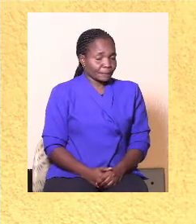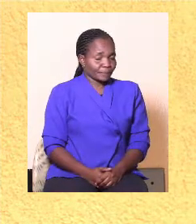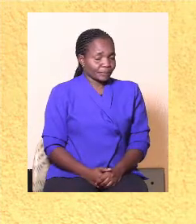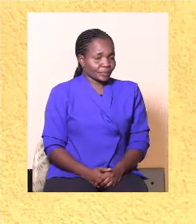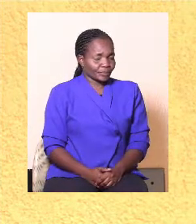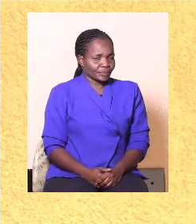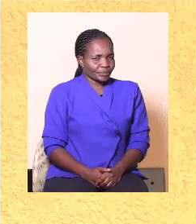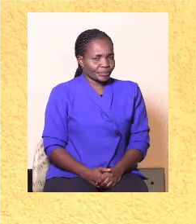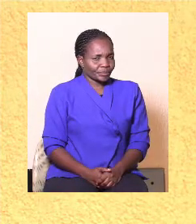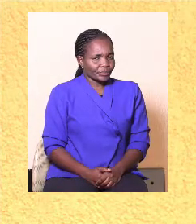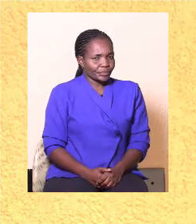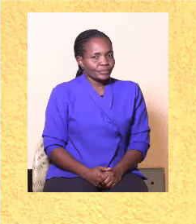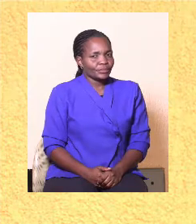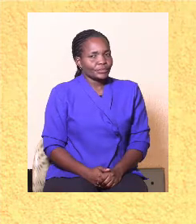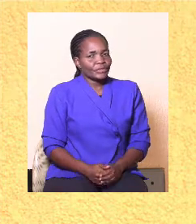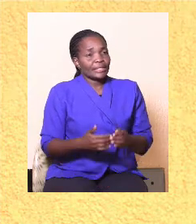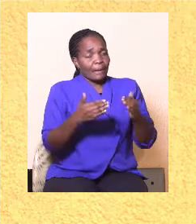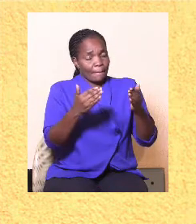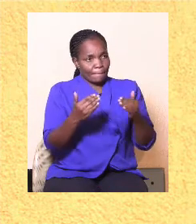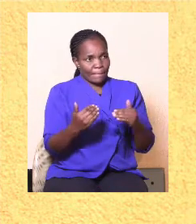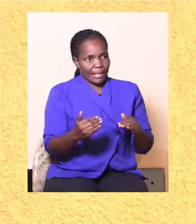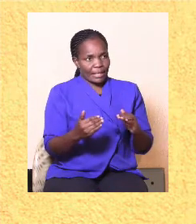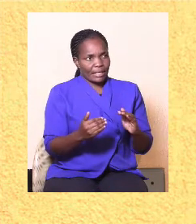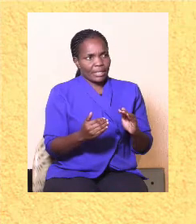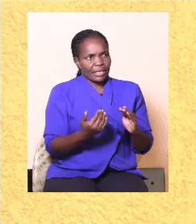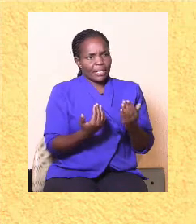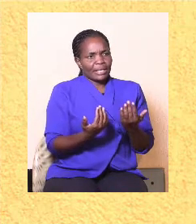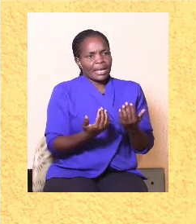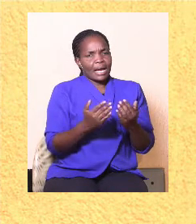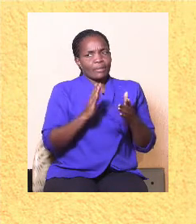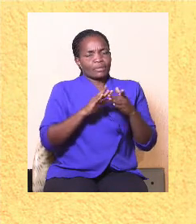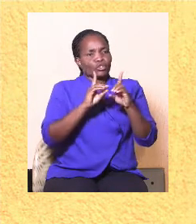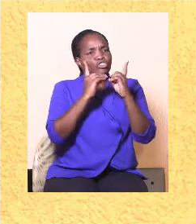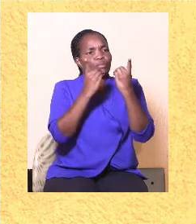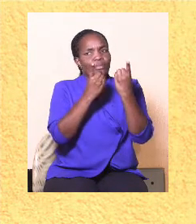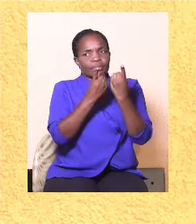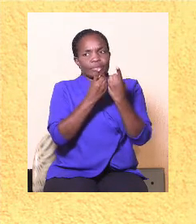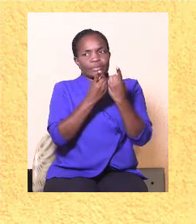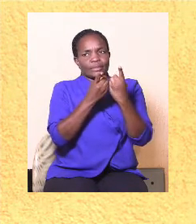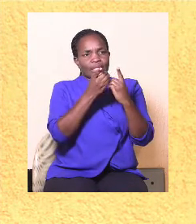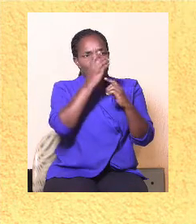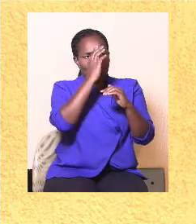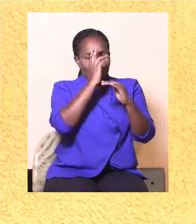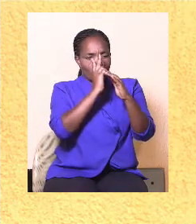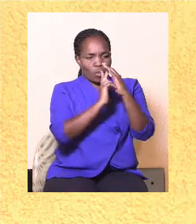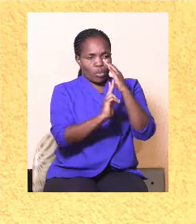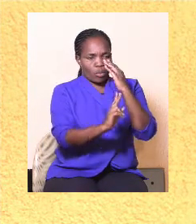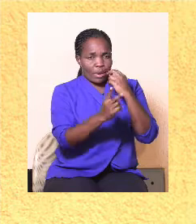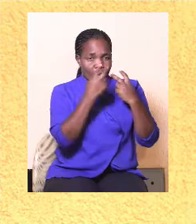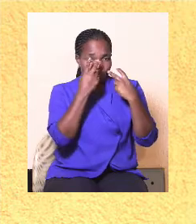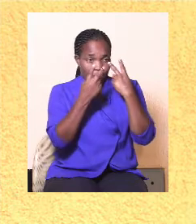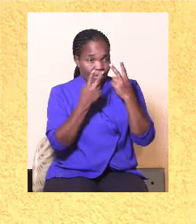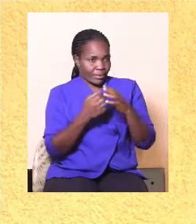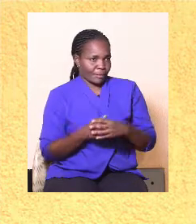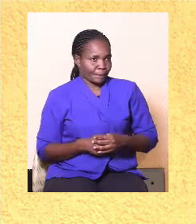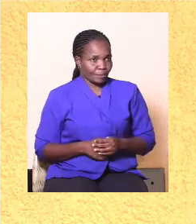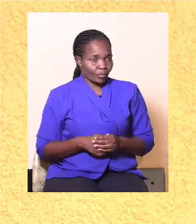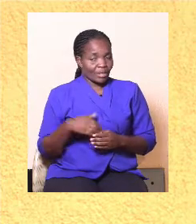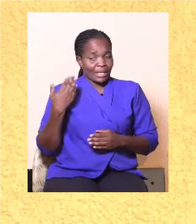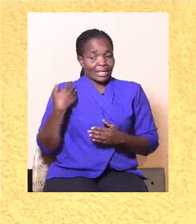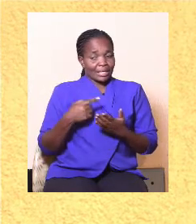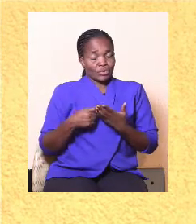sector specific. I think when the minister announced when you announced last week also the stimulus package you also